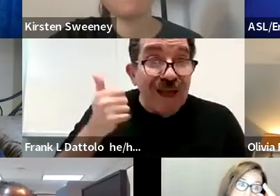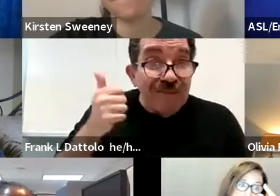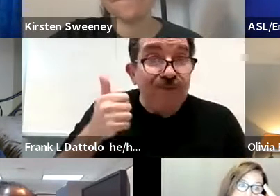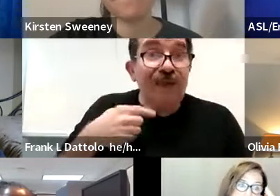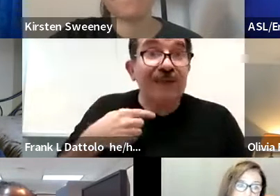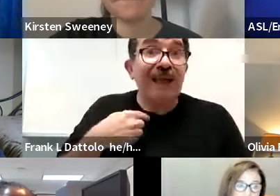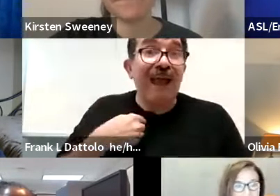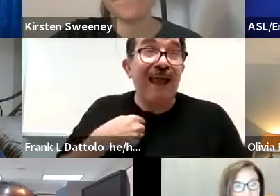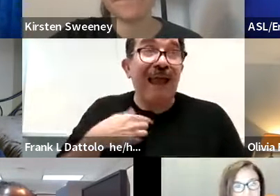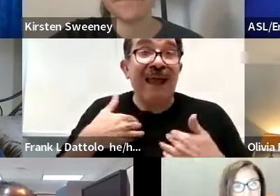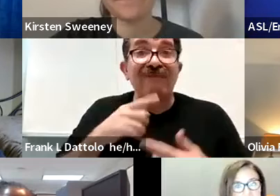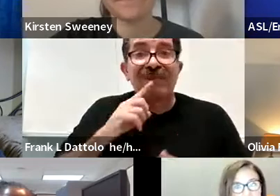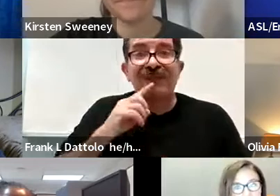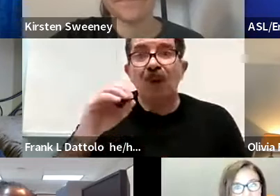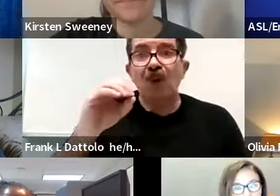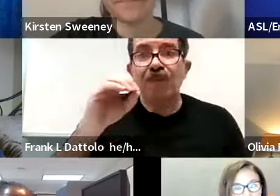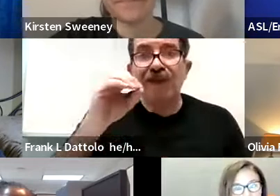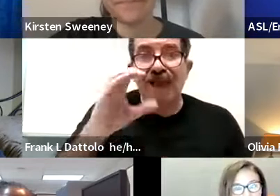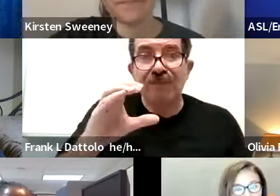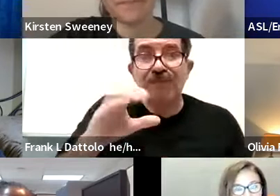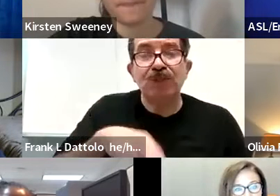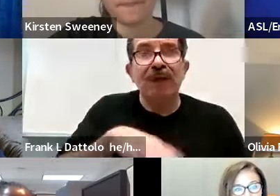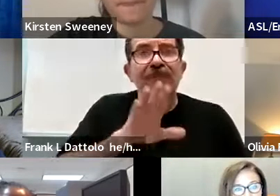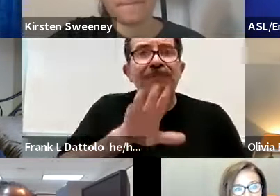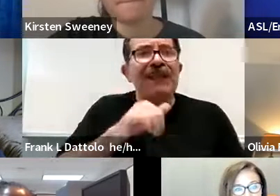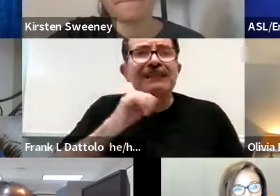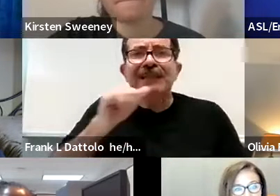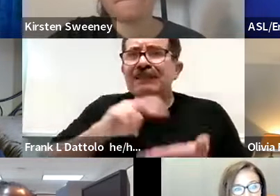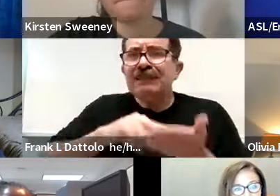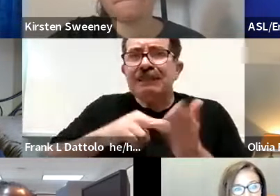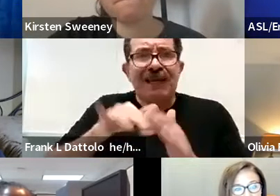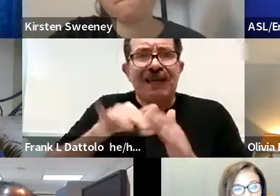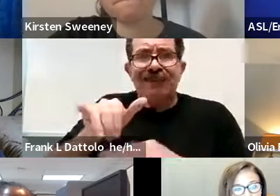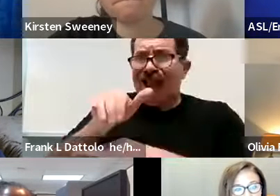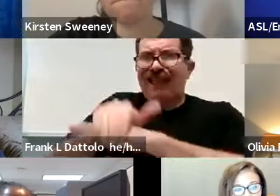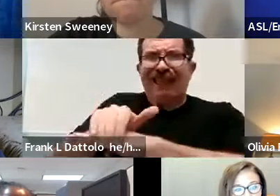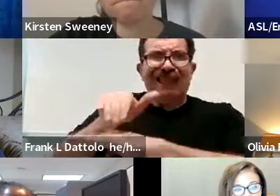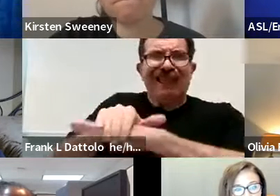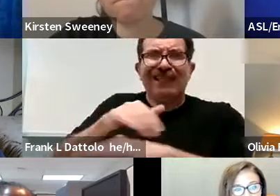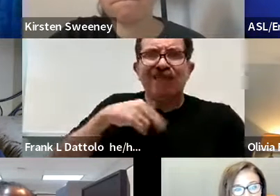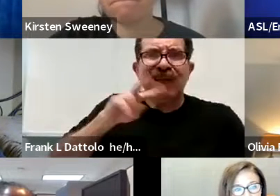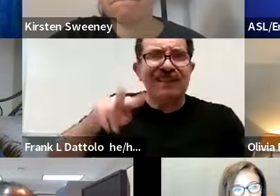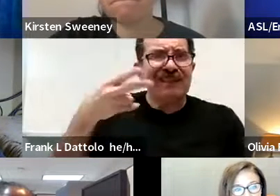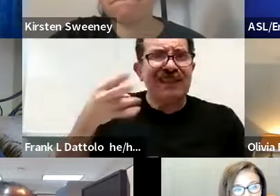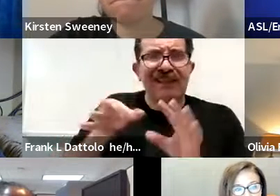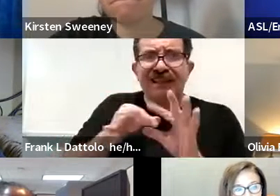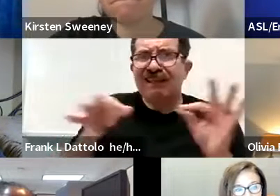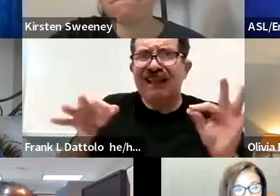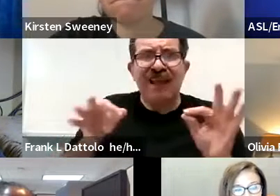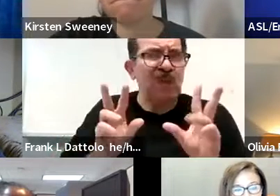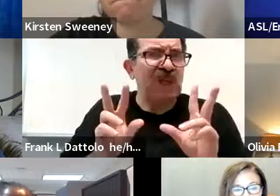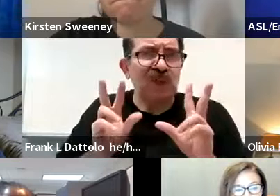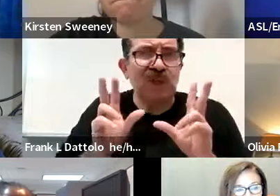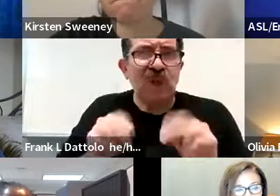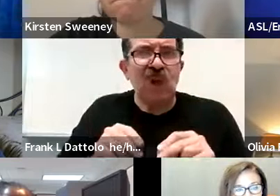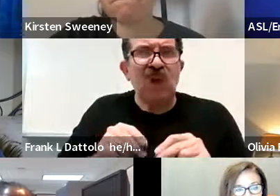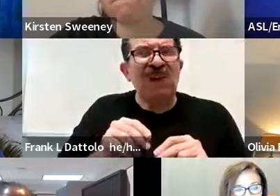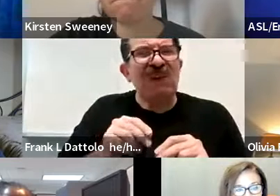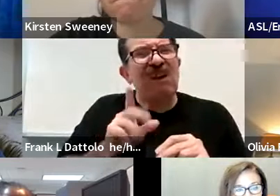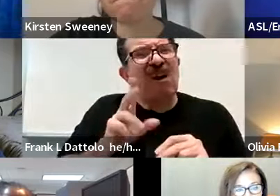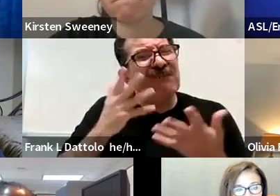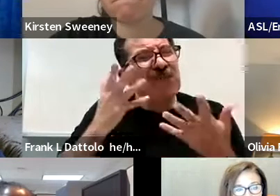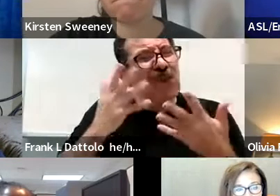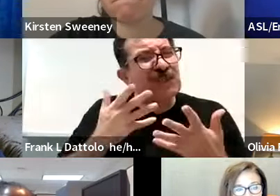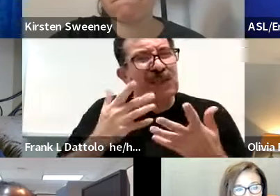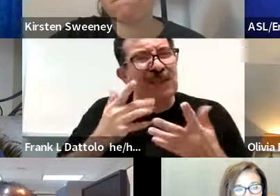yourselves, why are you doing that? For me, the least preferable experience is merely open caption. And I'm not saying that it's because English